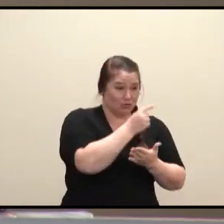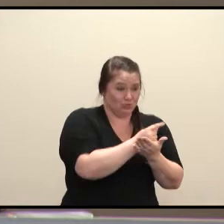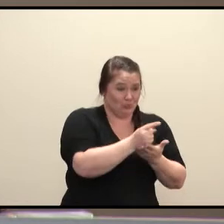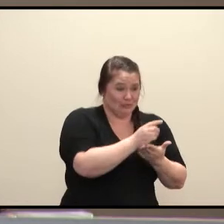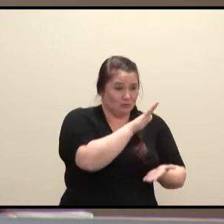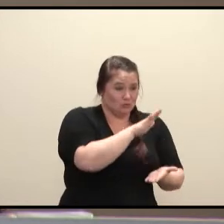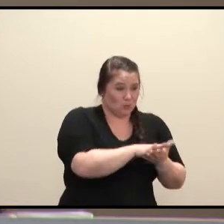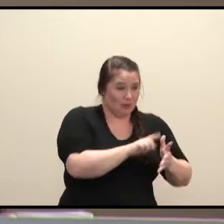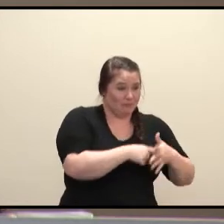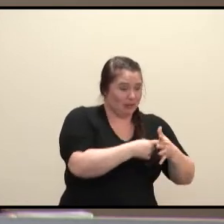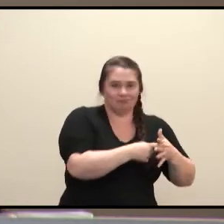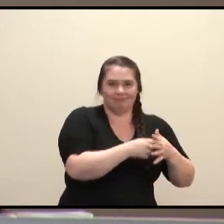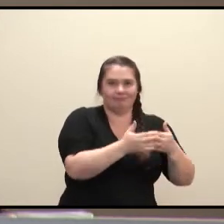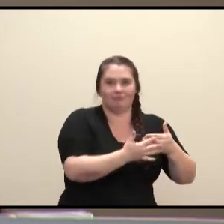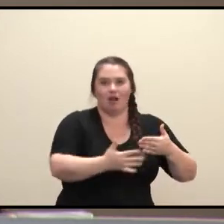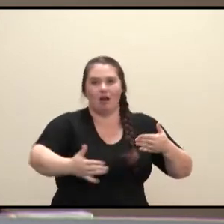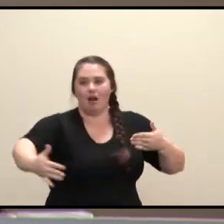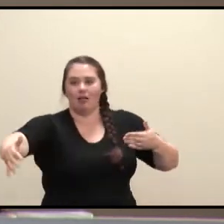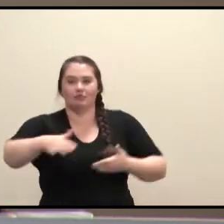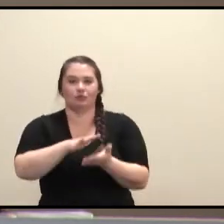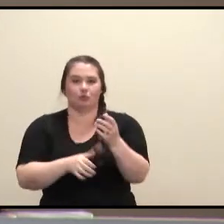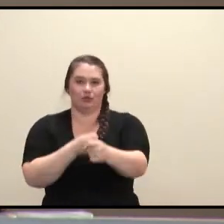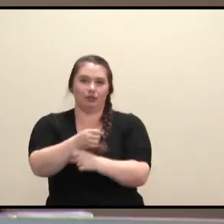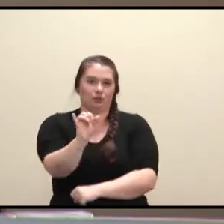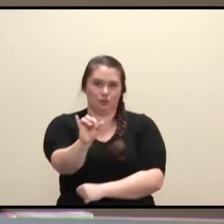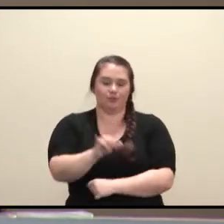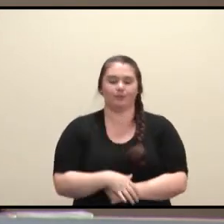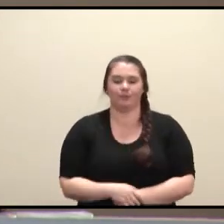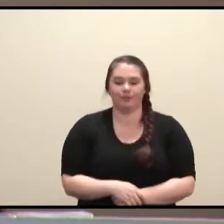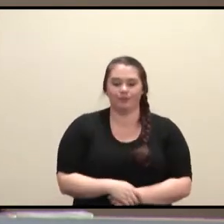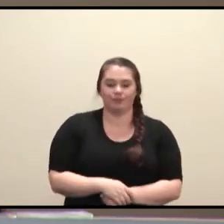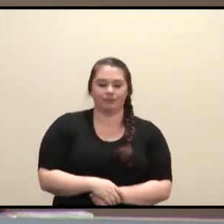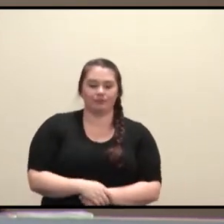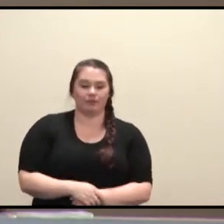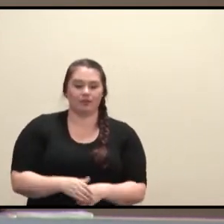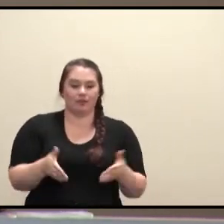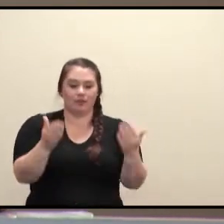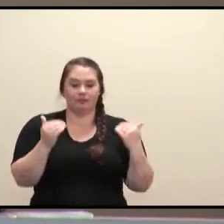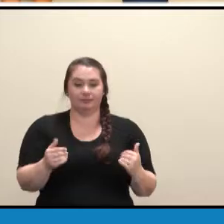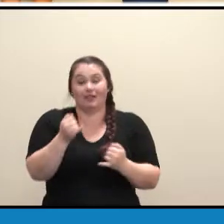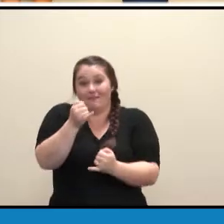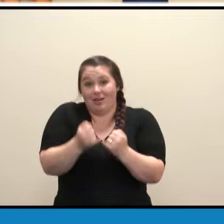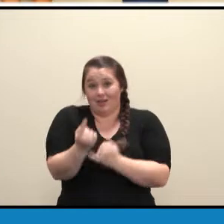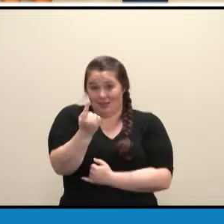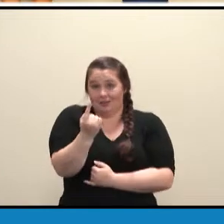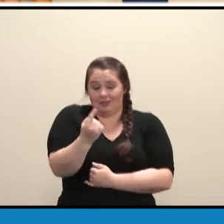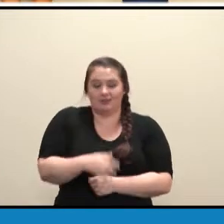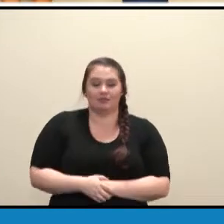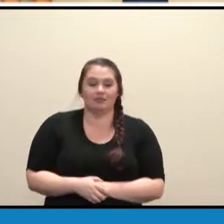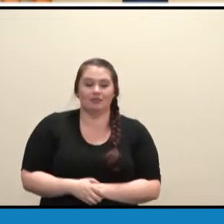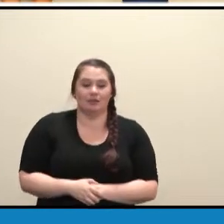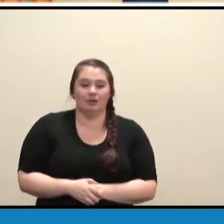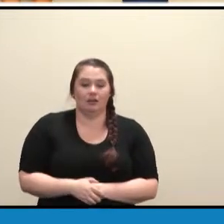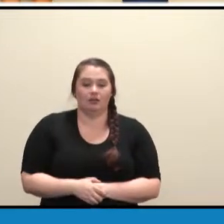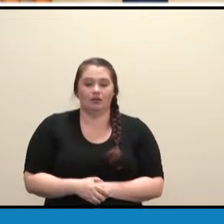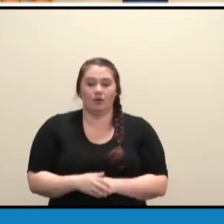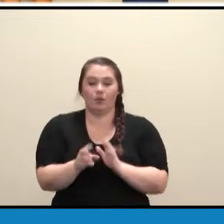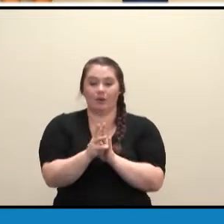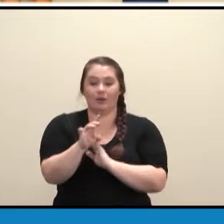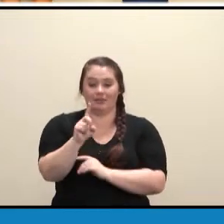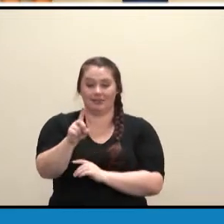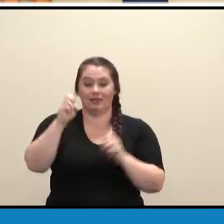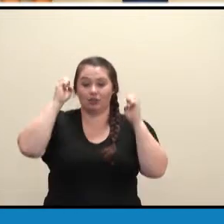exciting. And then finally, the Waco ISD Education Foundation